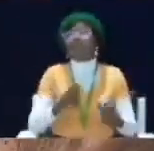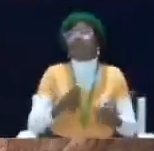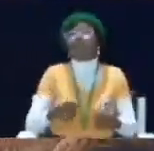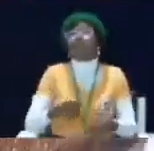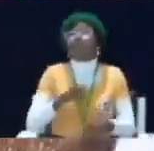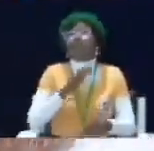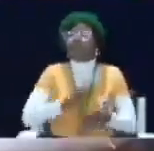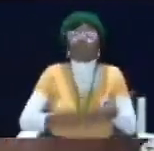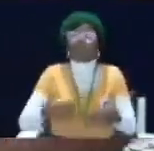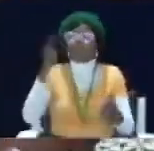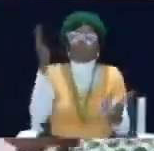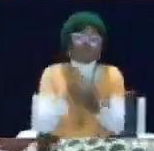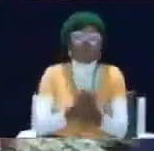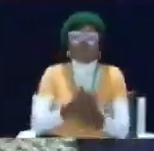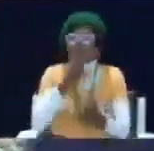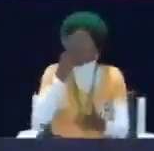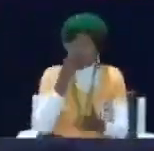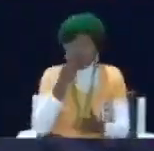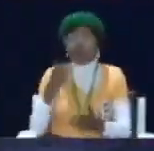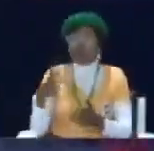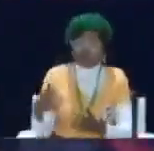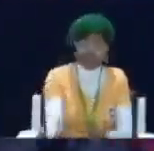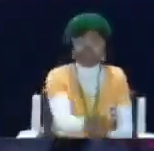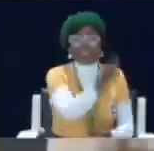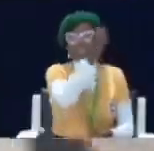Doctors, take up your gears.